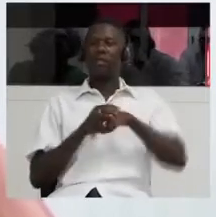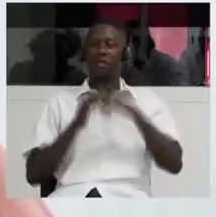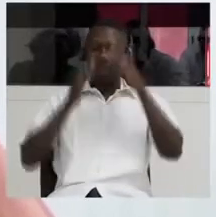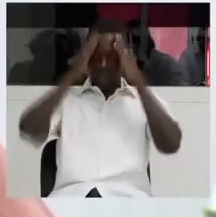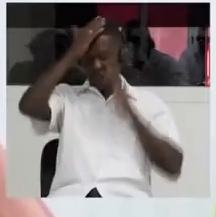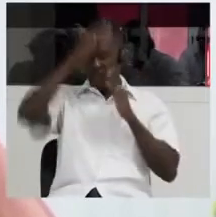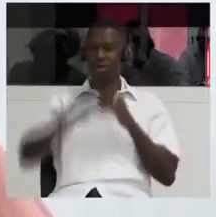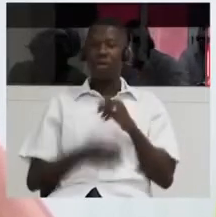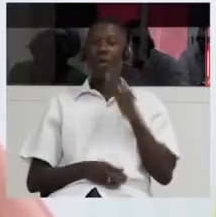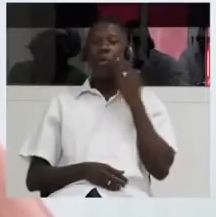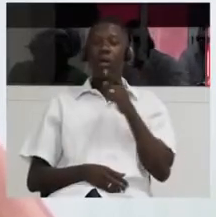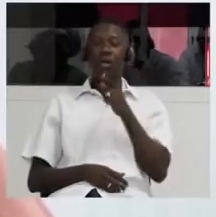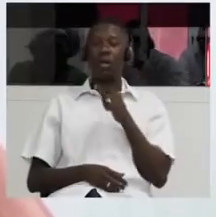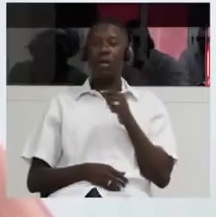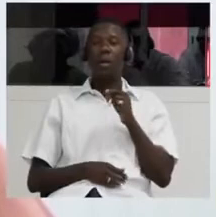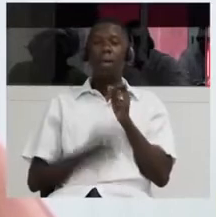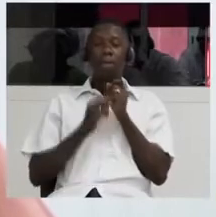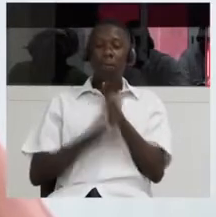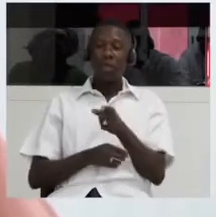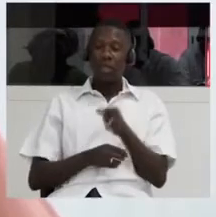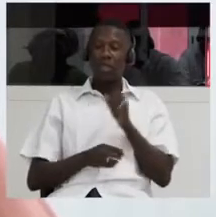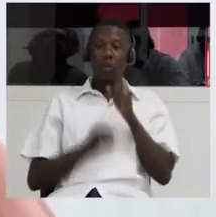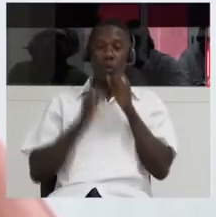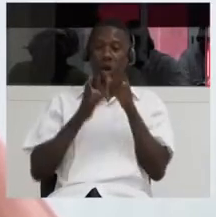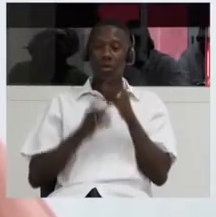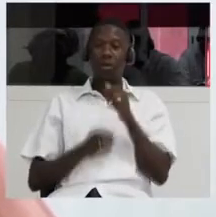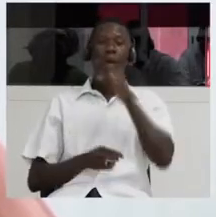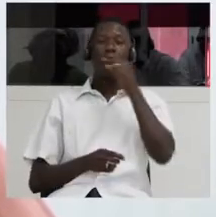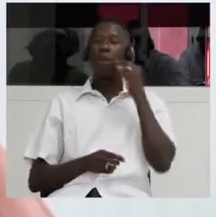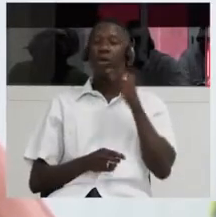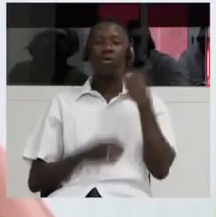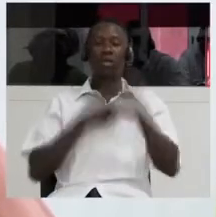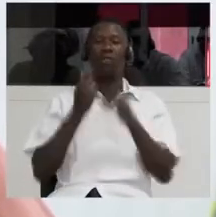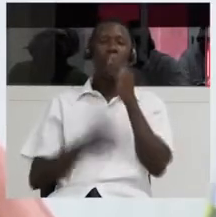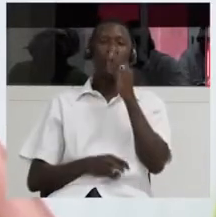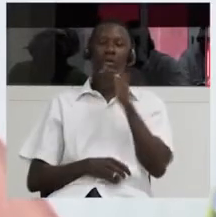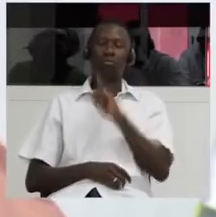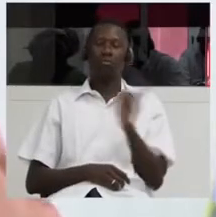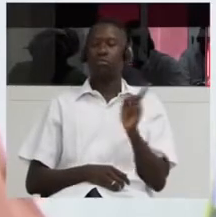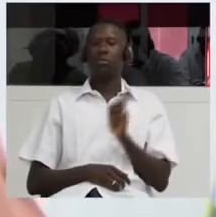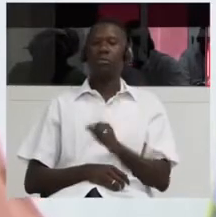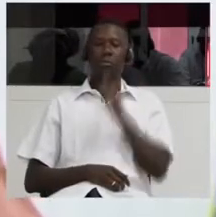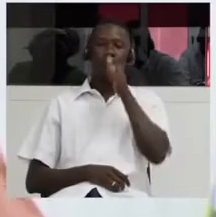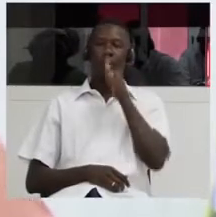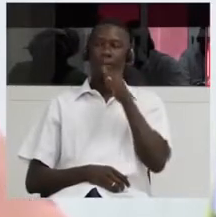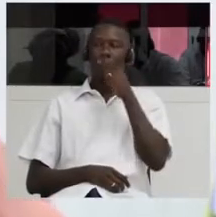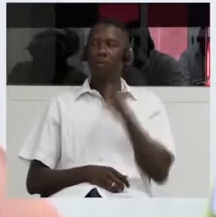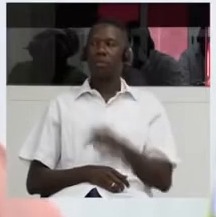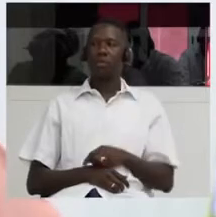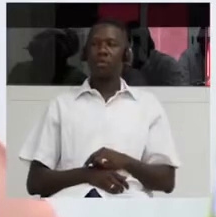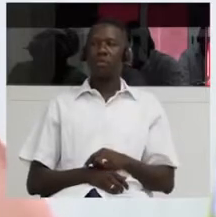talks, a mouth doesn't talk. So the moment Sheriff saw the dust in between the legs, he just put his hand